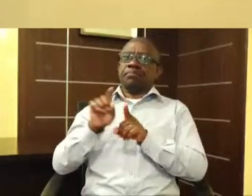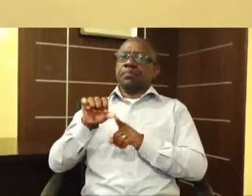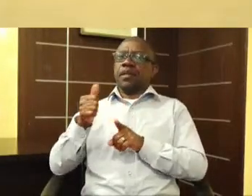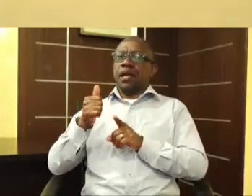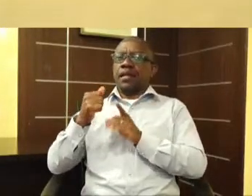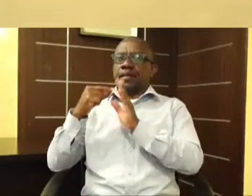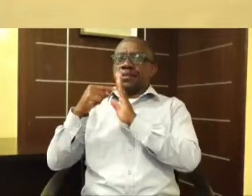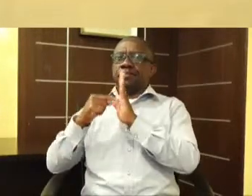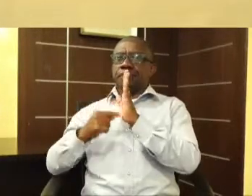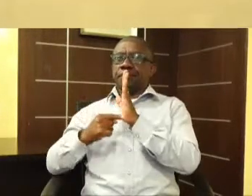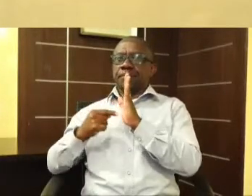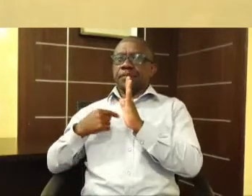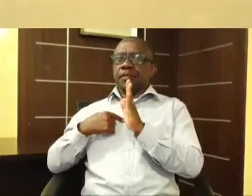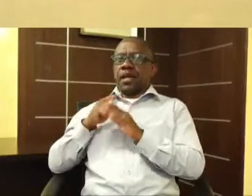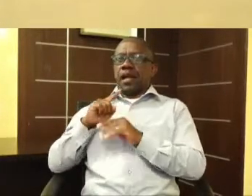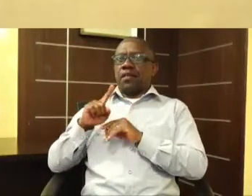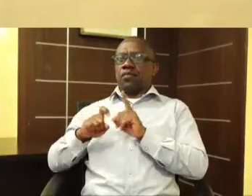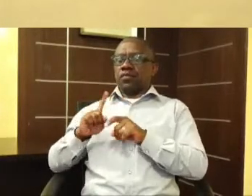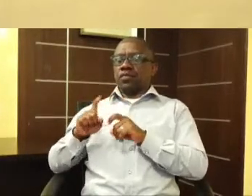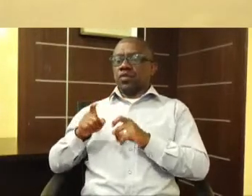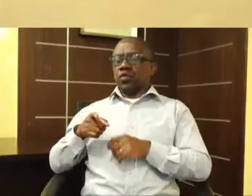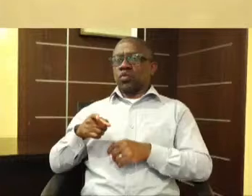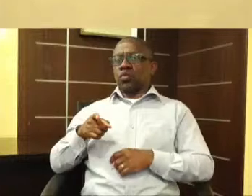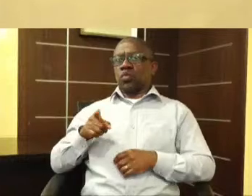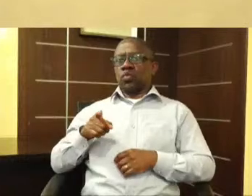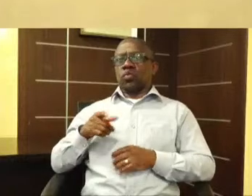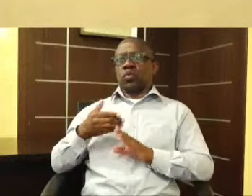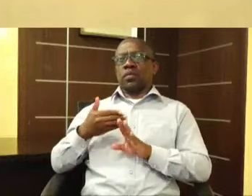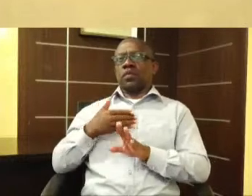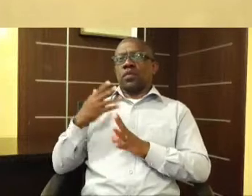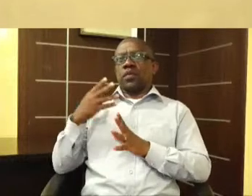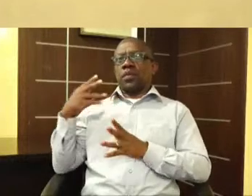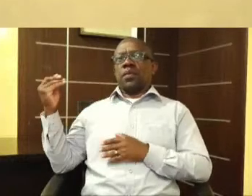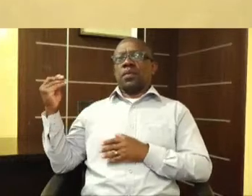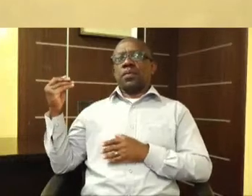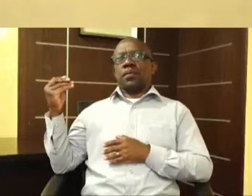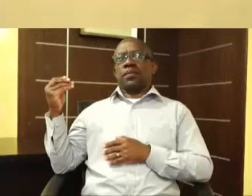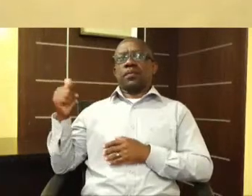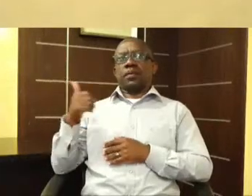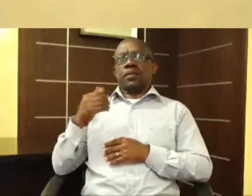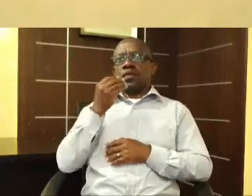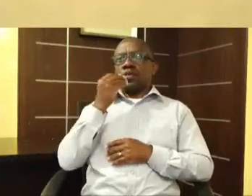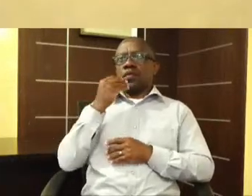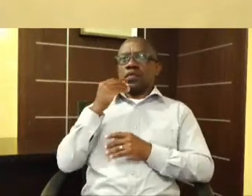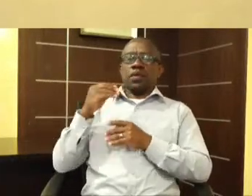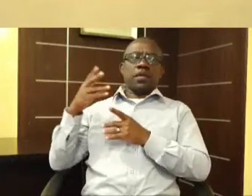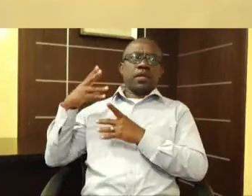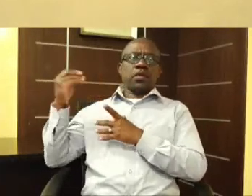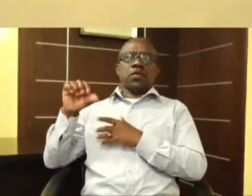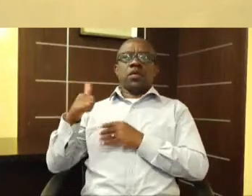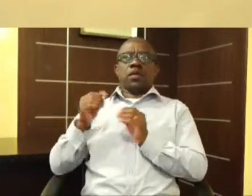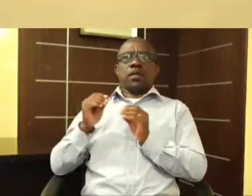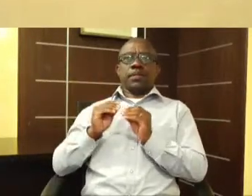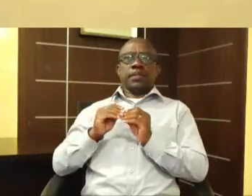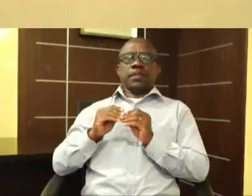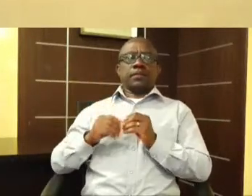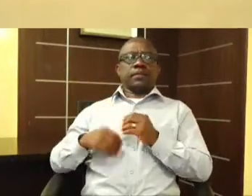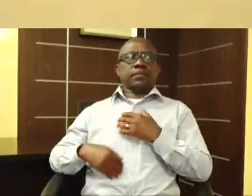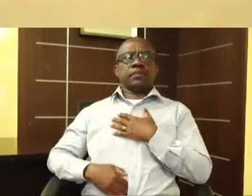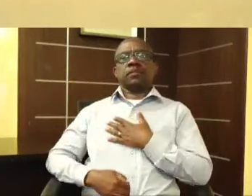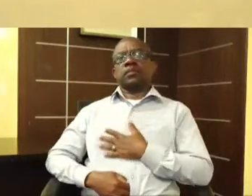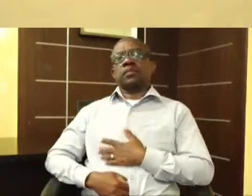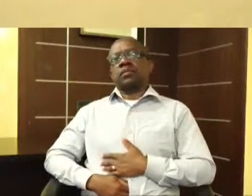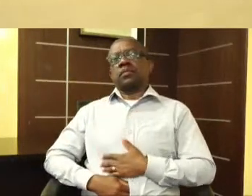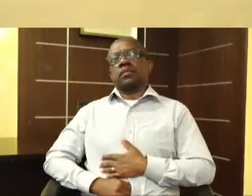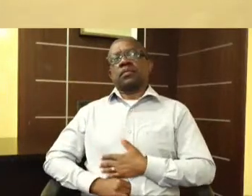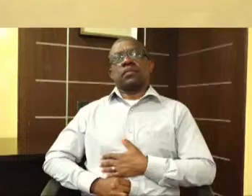has a query for Sam before he also catches some food and goes to his other meeting?